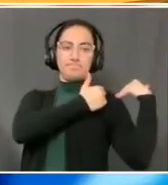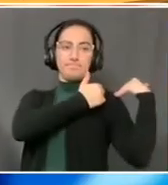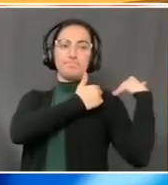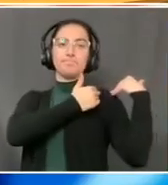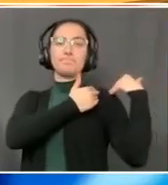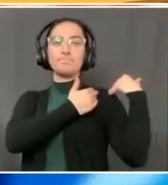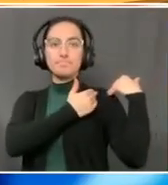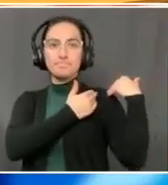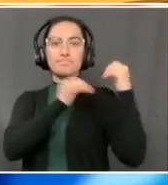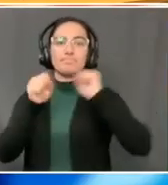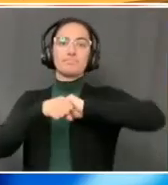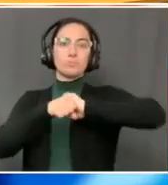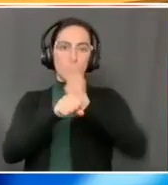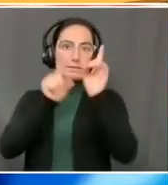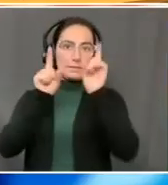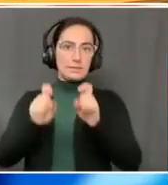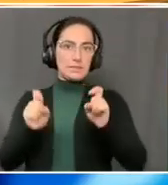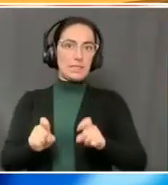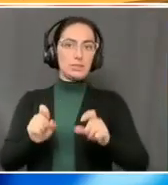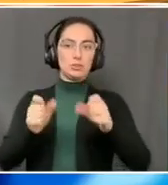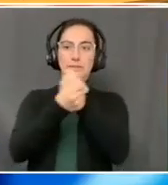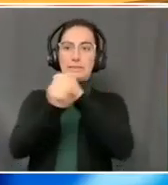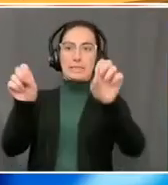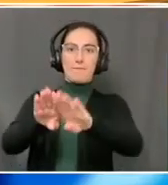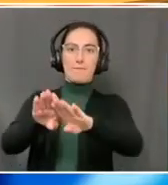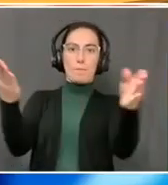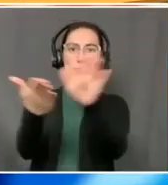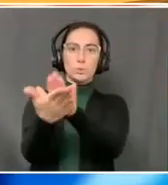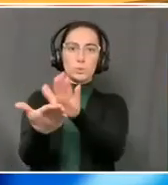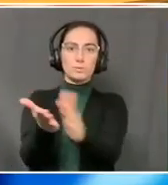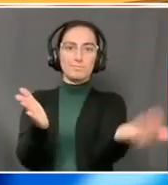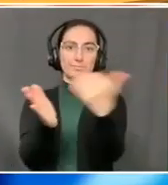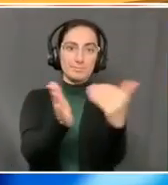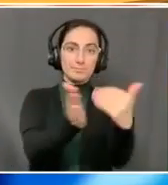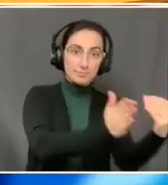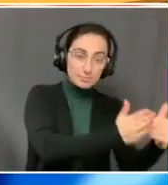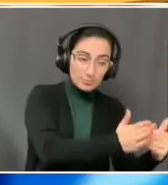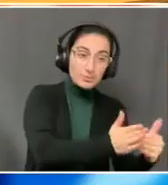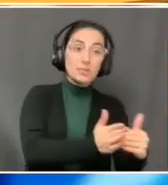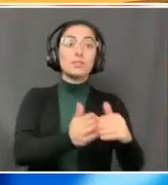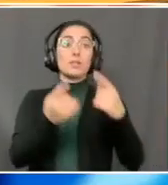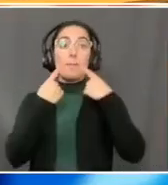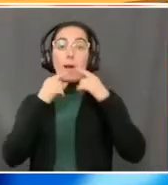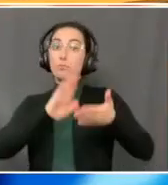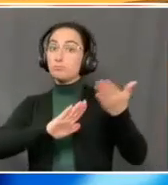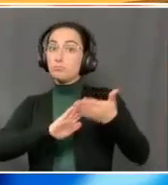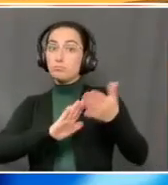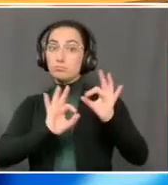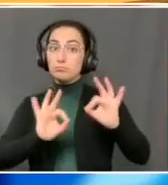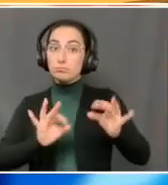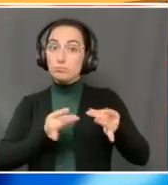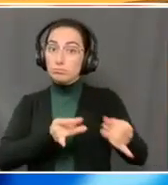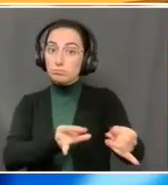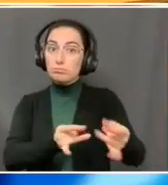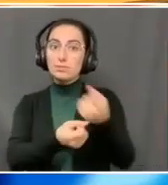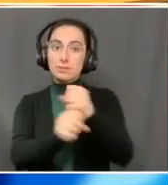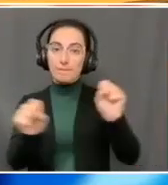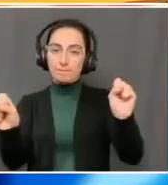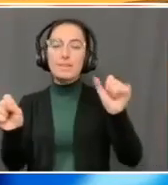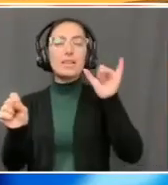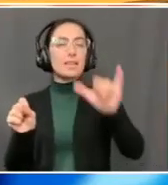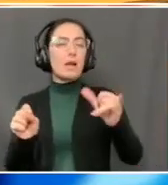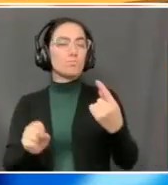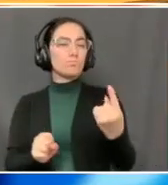COVID testing in order to safely reopen schools, to safely continue to operate our schools. So that's the biggest example of